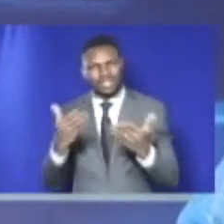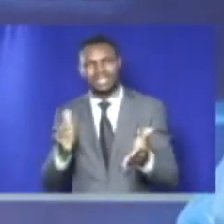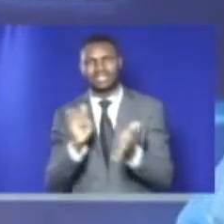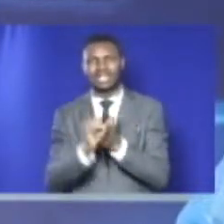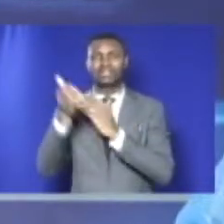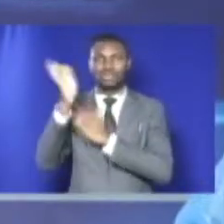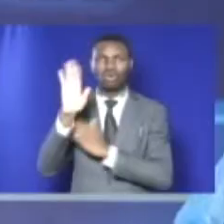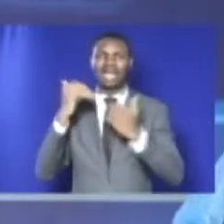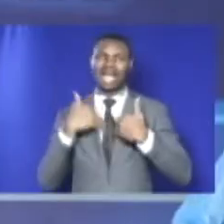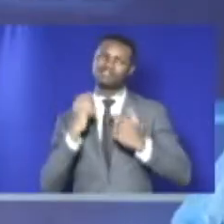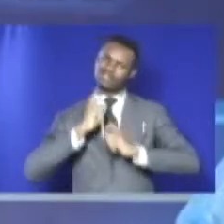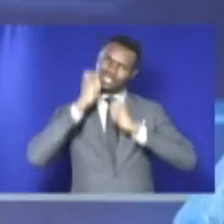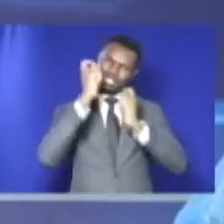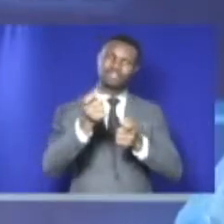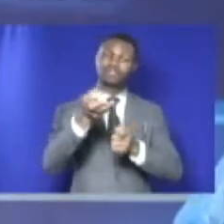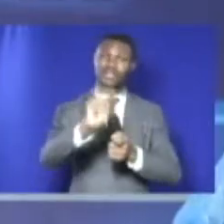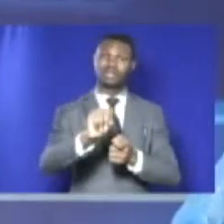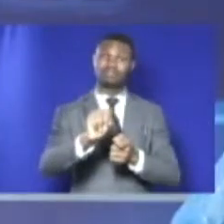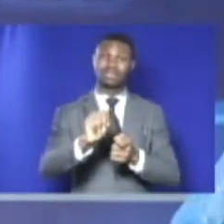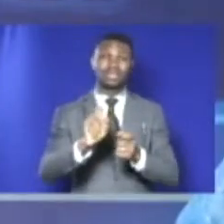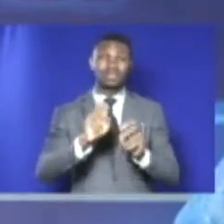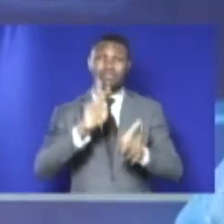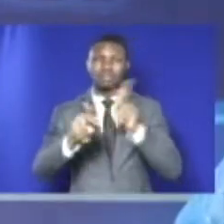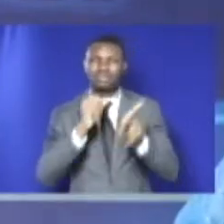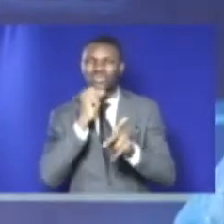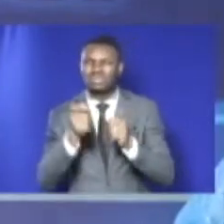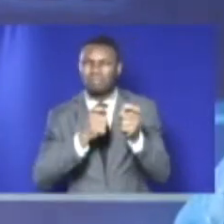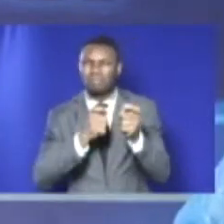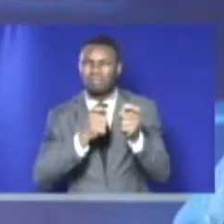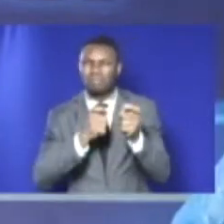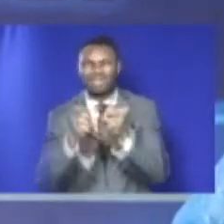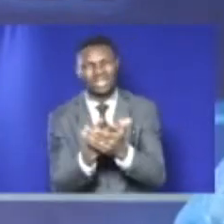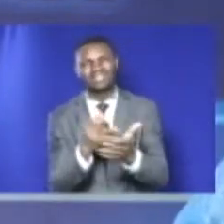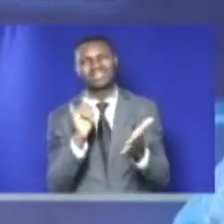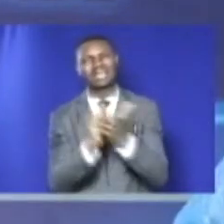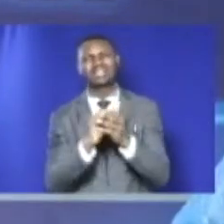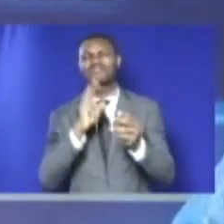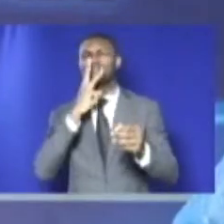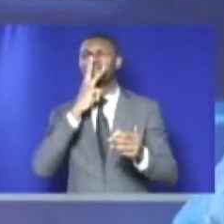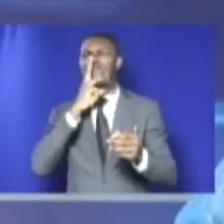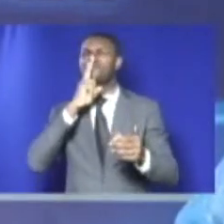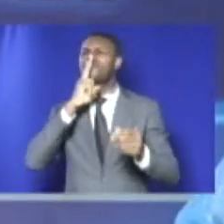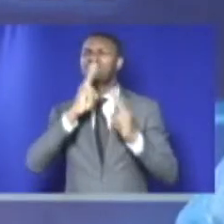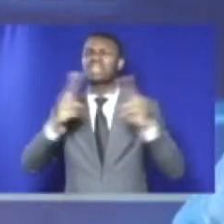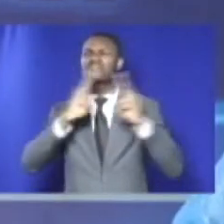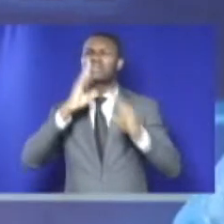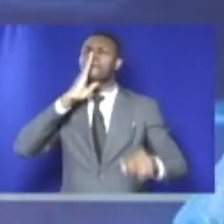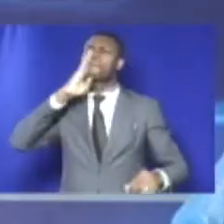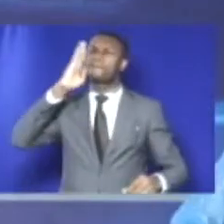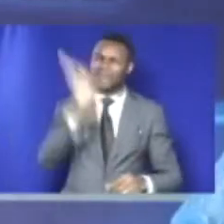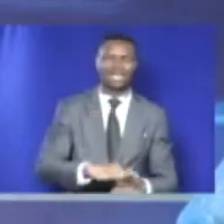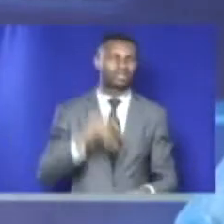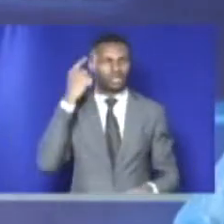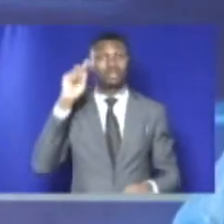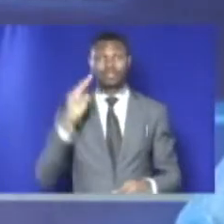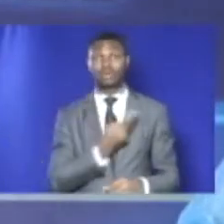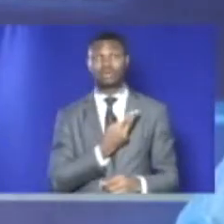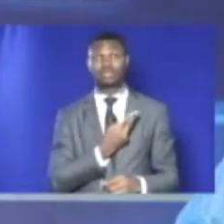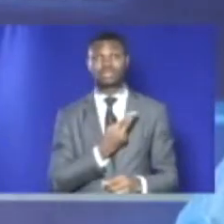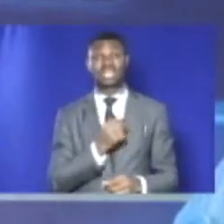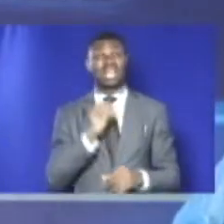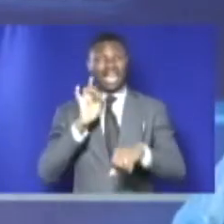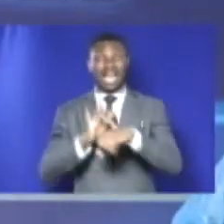their hands. Mismanagement of these resources is a very big loss to us, even as human